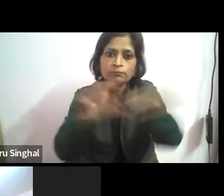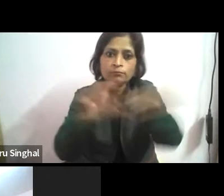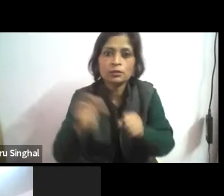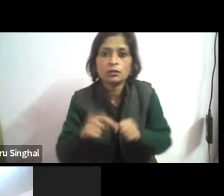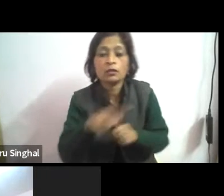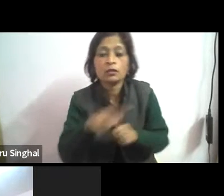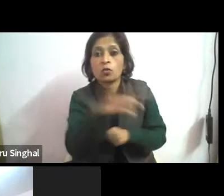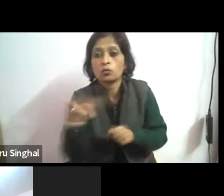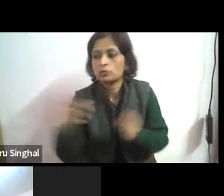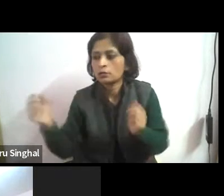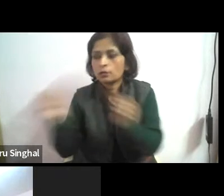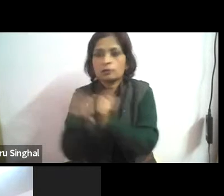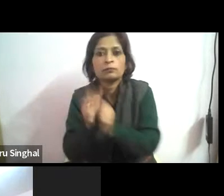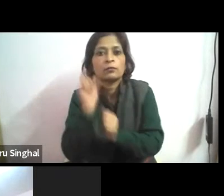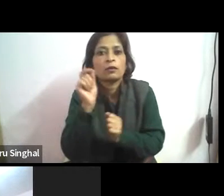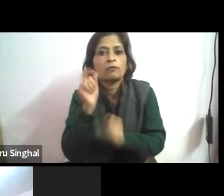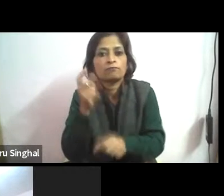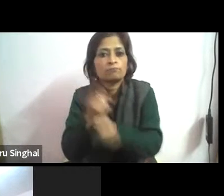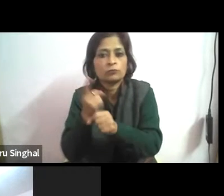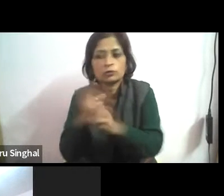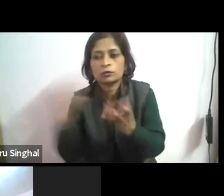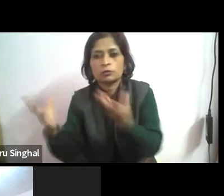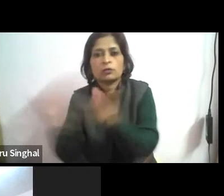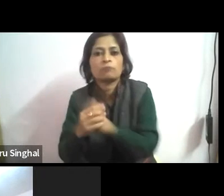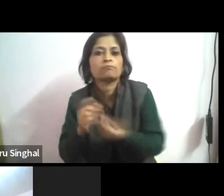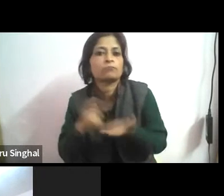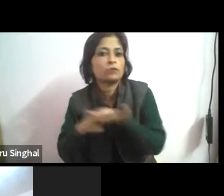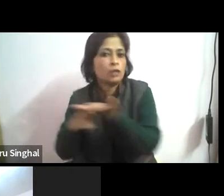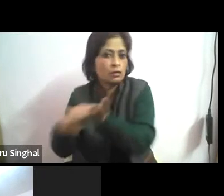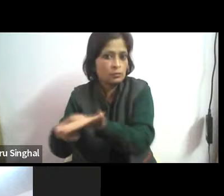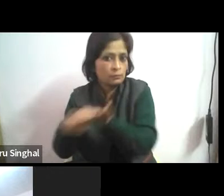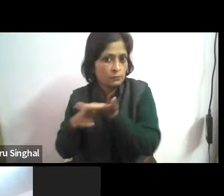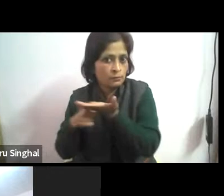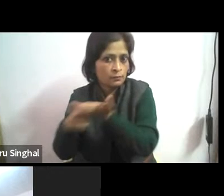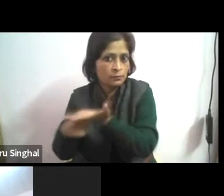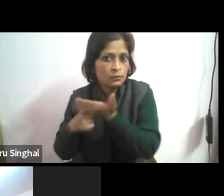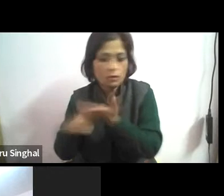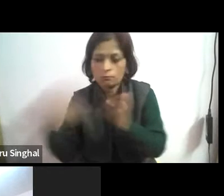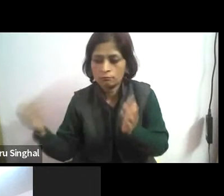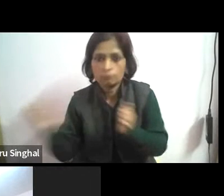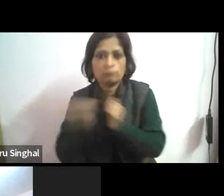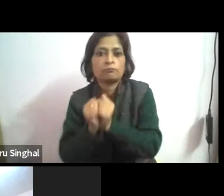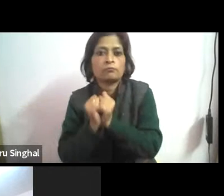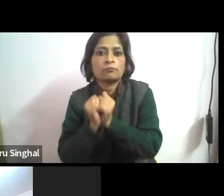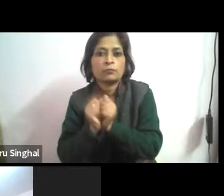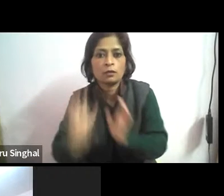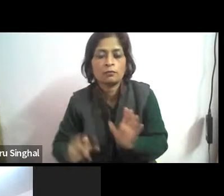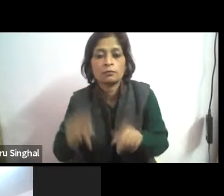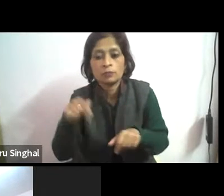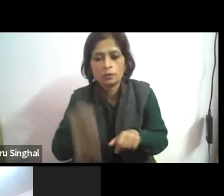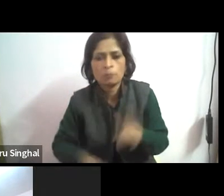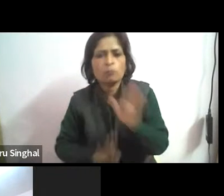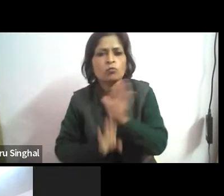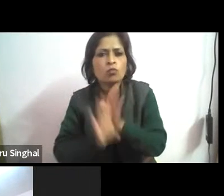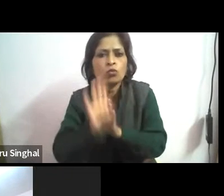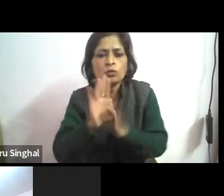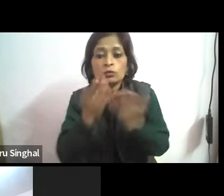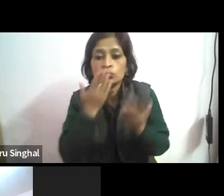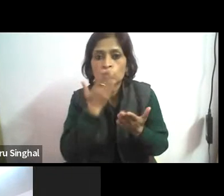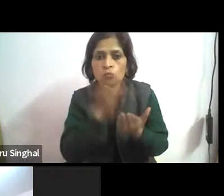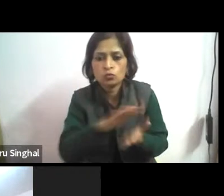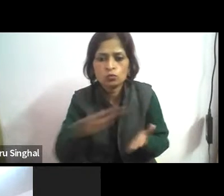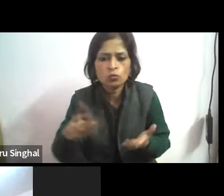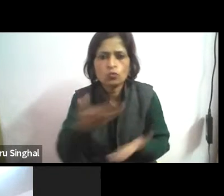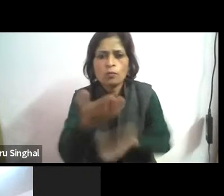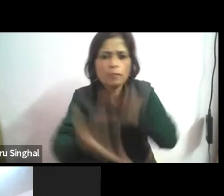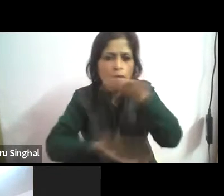fellow professionals and other professionals who have stood by us for making progress in education before